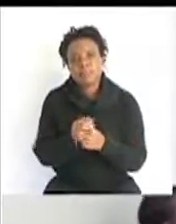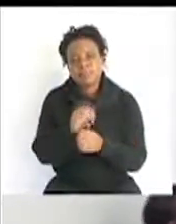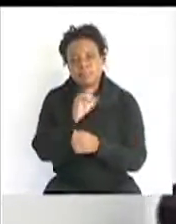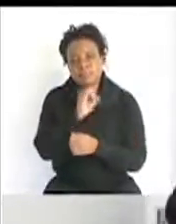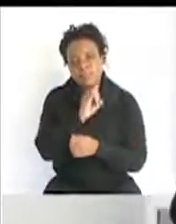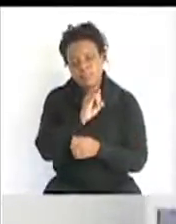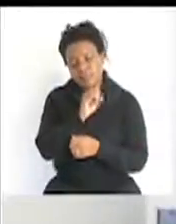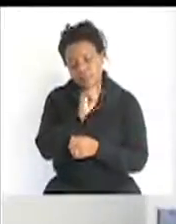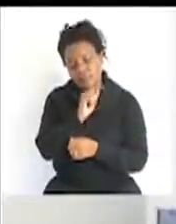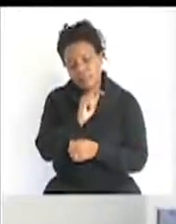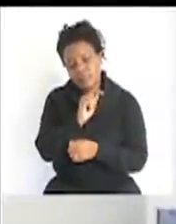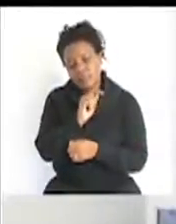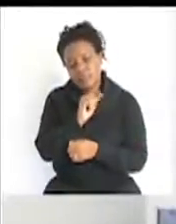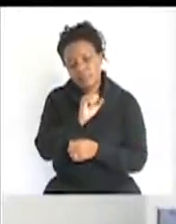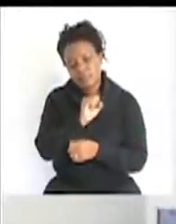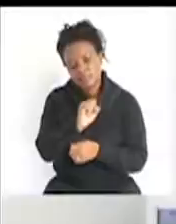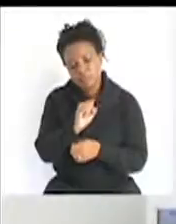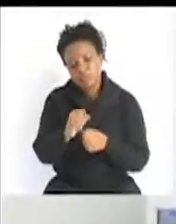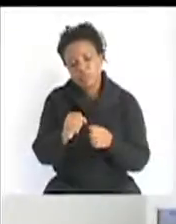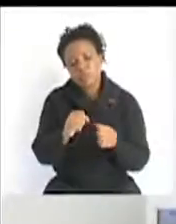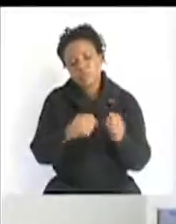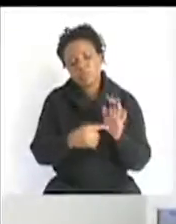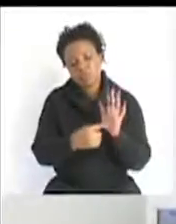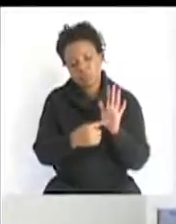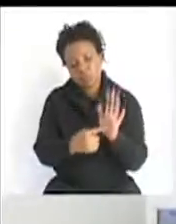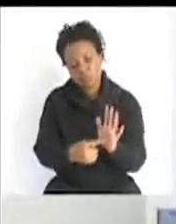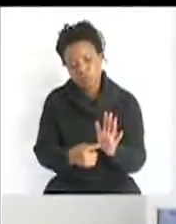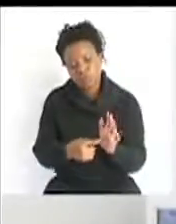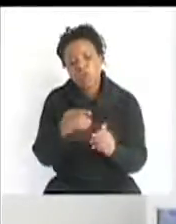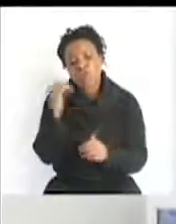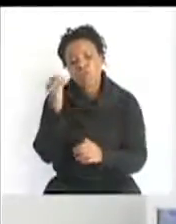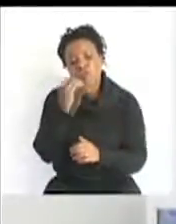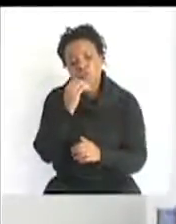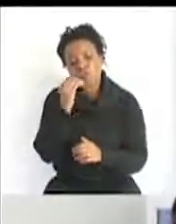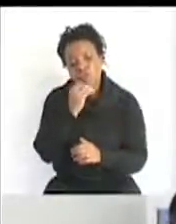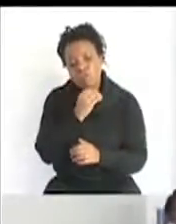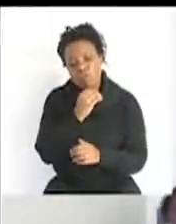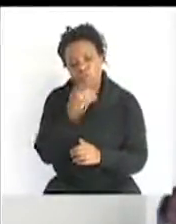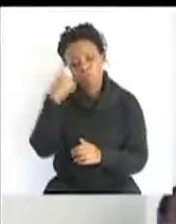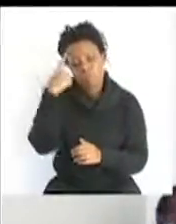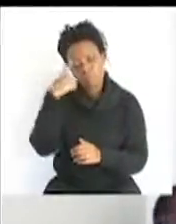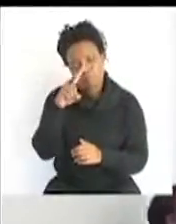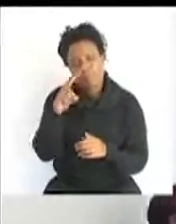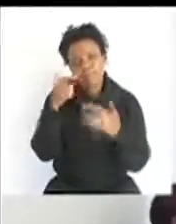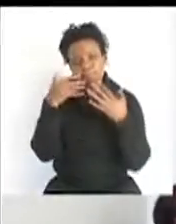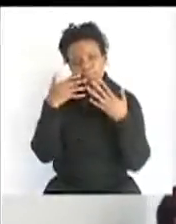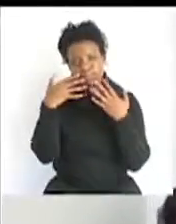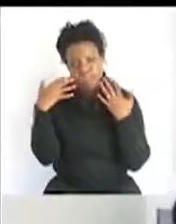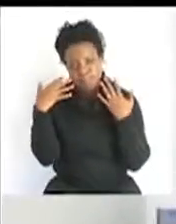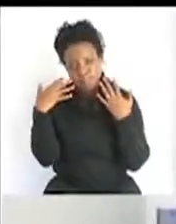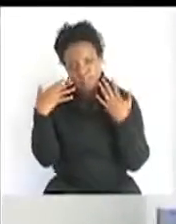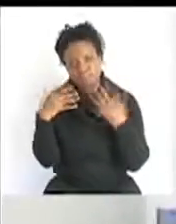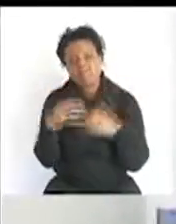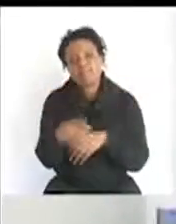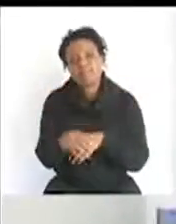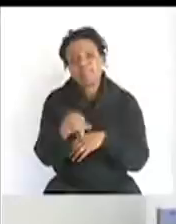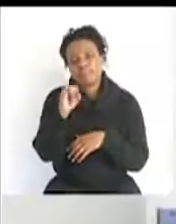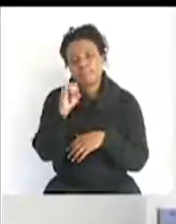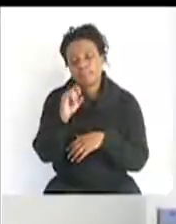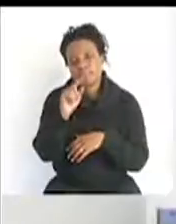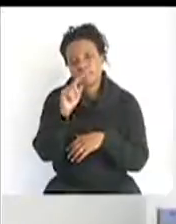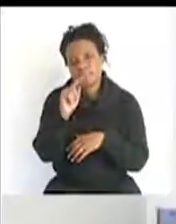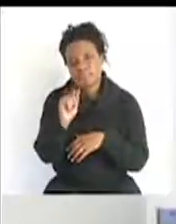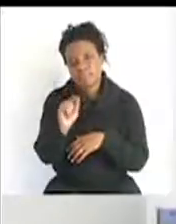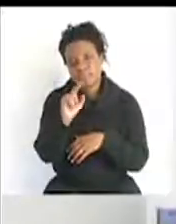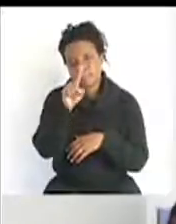belonging, and this is for contraction, meaning the word is shortened or it is made